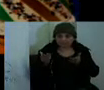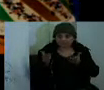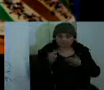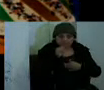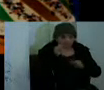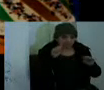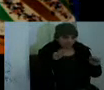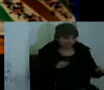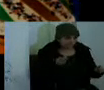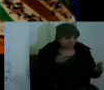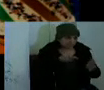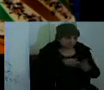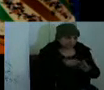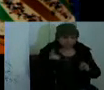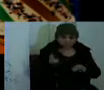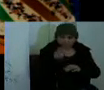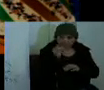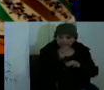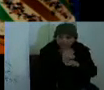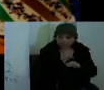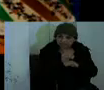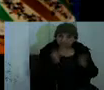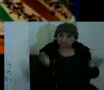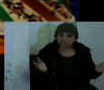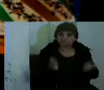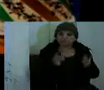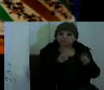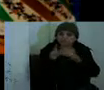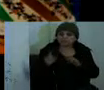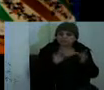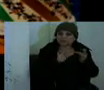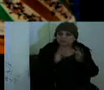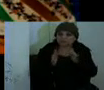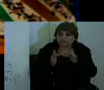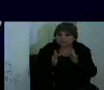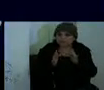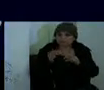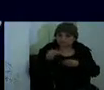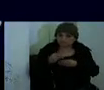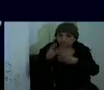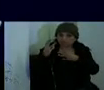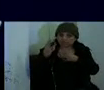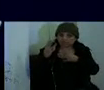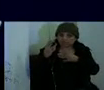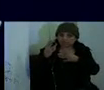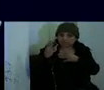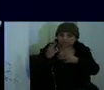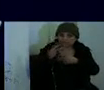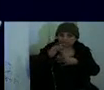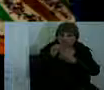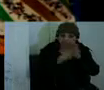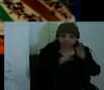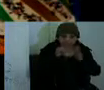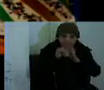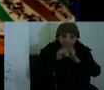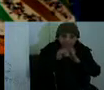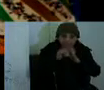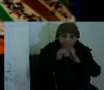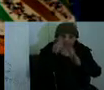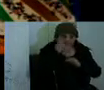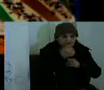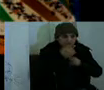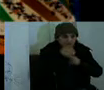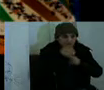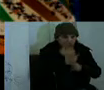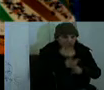to join us Tuesday night, I encourage you to go online to our website and to YouTube to watch it. It was